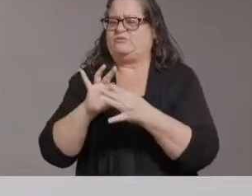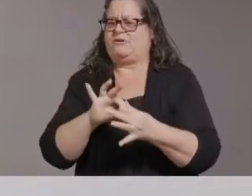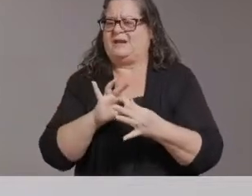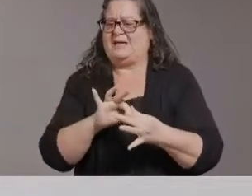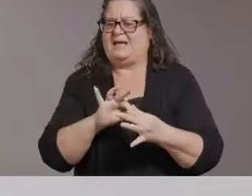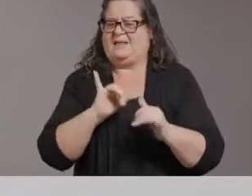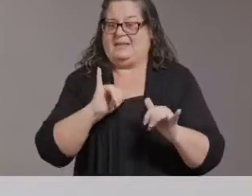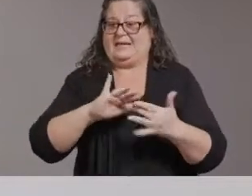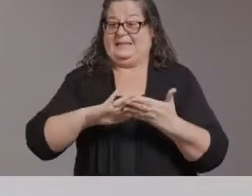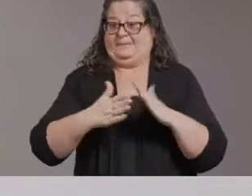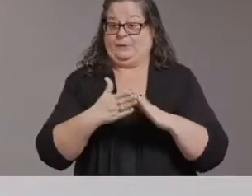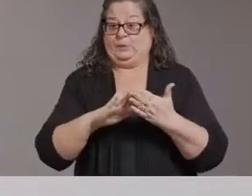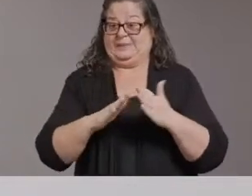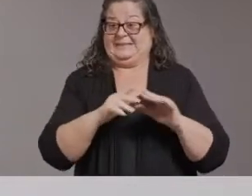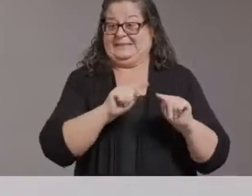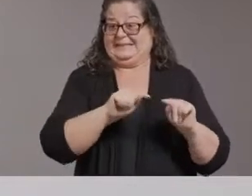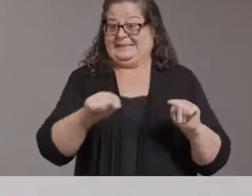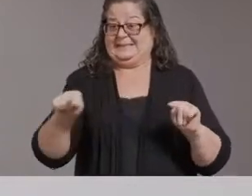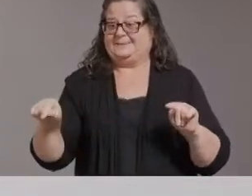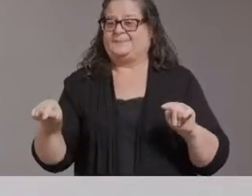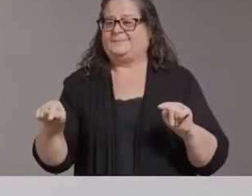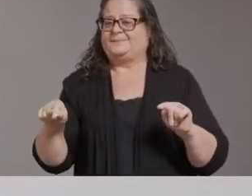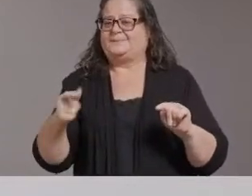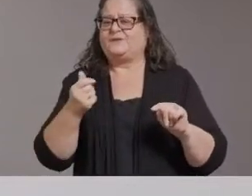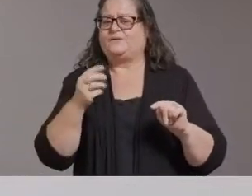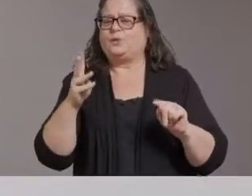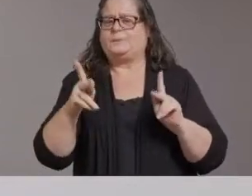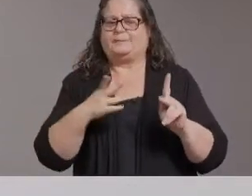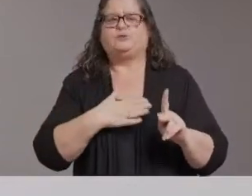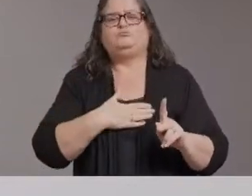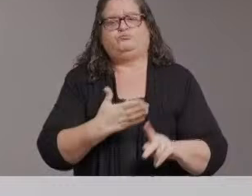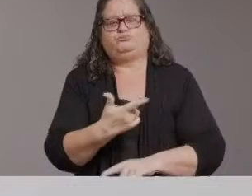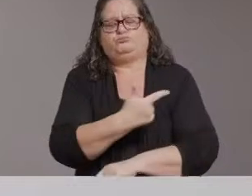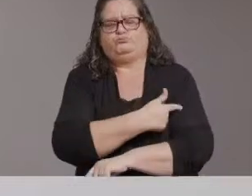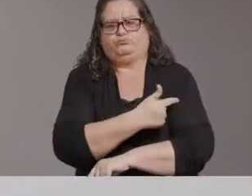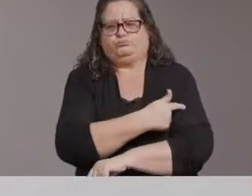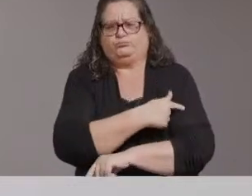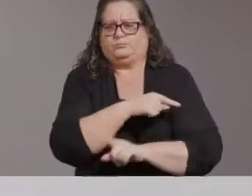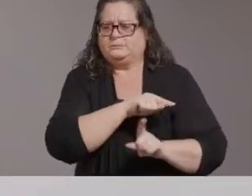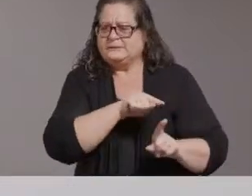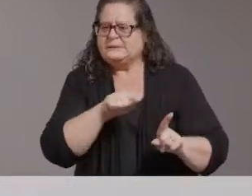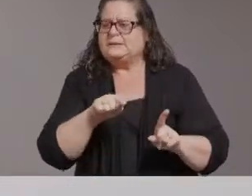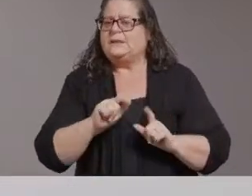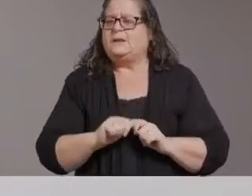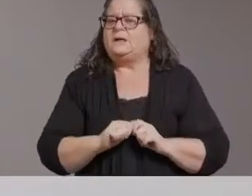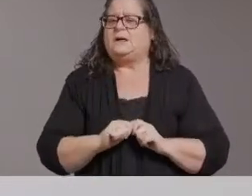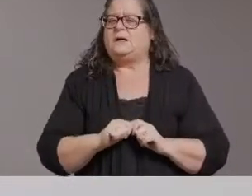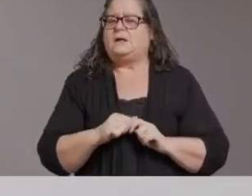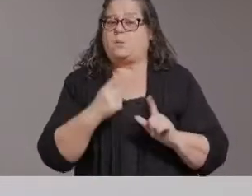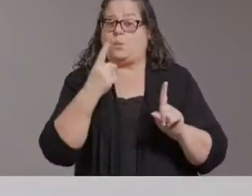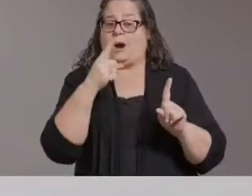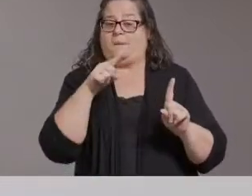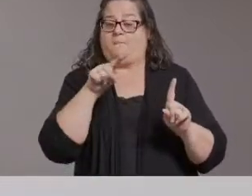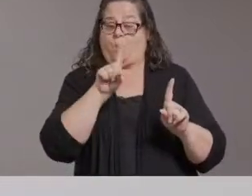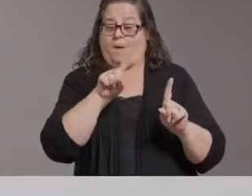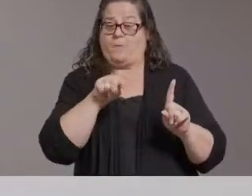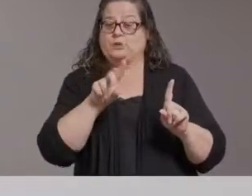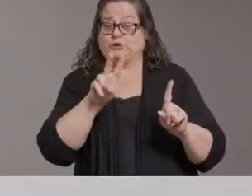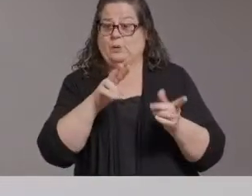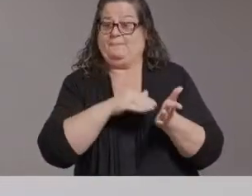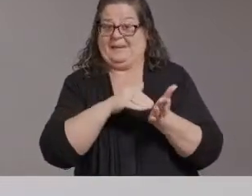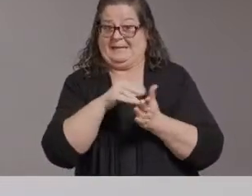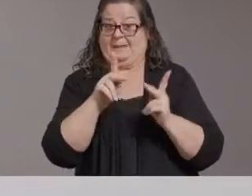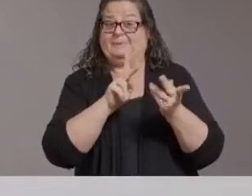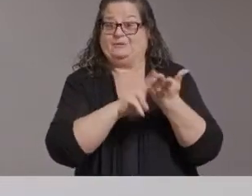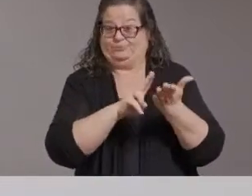communities with low uptake. There was that $1.2 million contract. It mentioned 14 zip codes. Mm-hmm. Do you think that